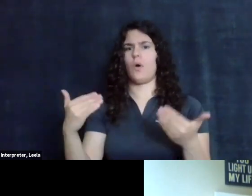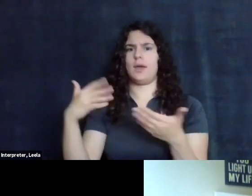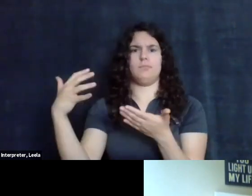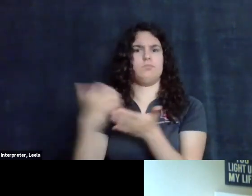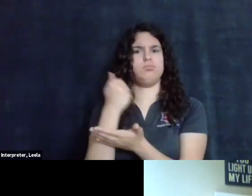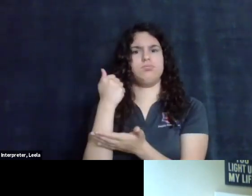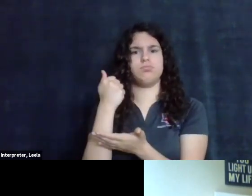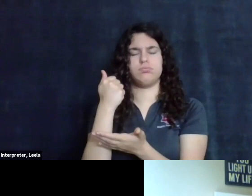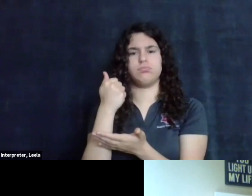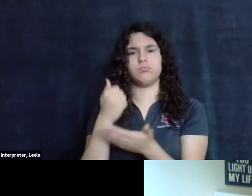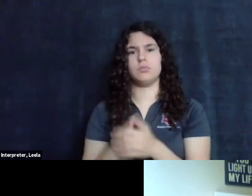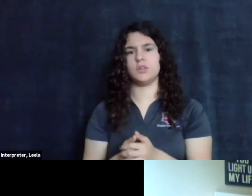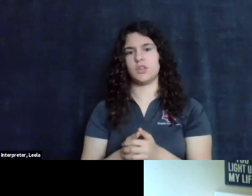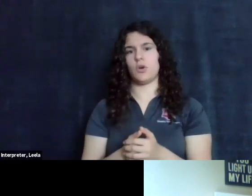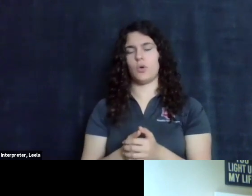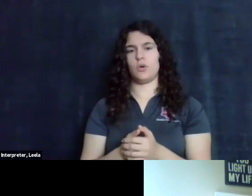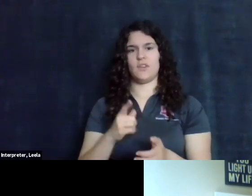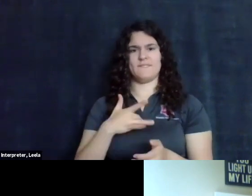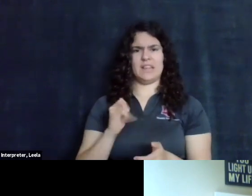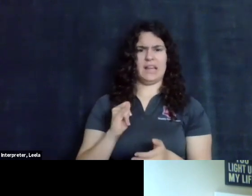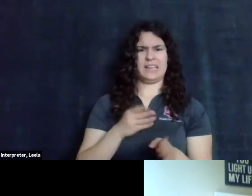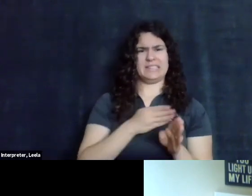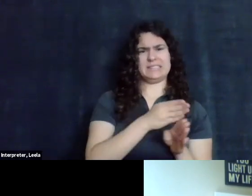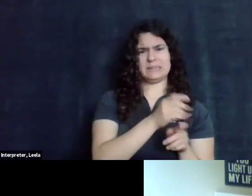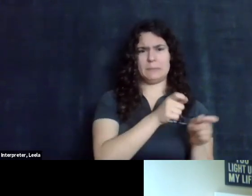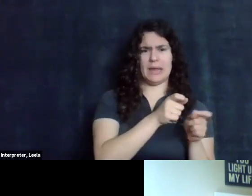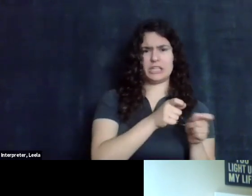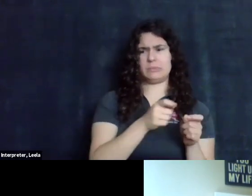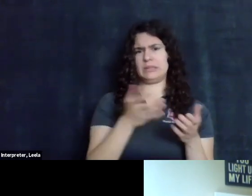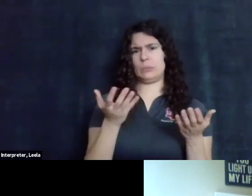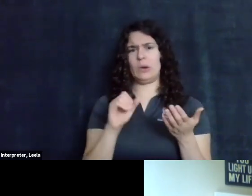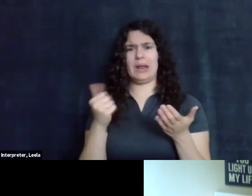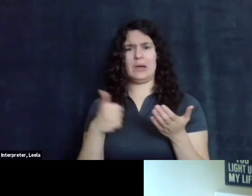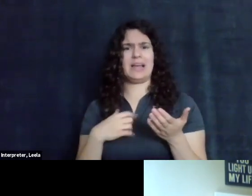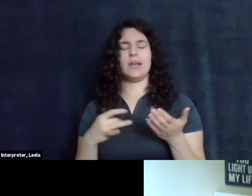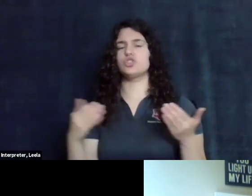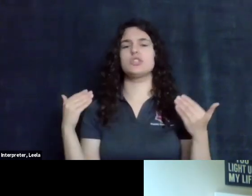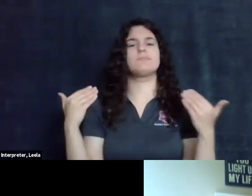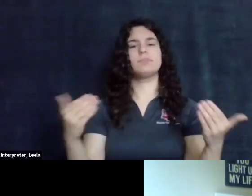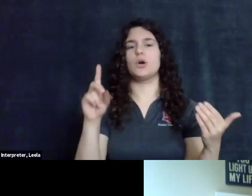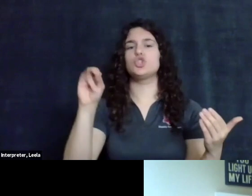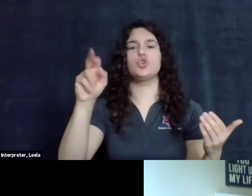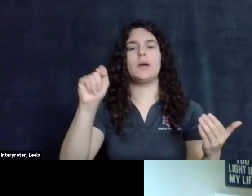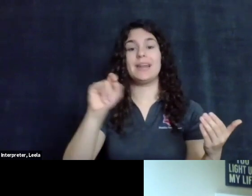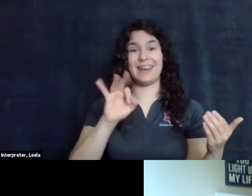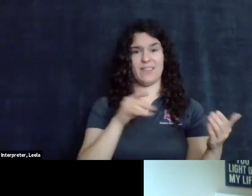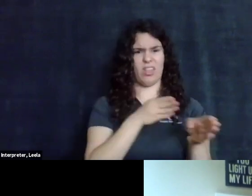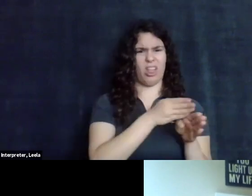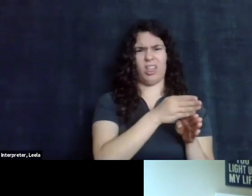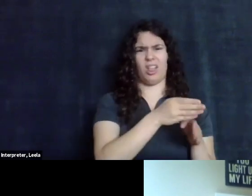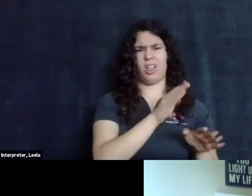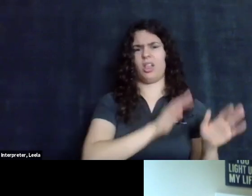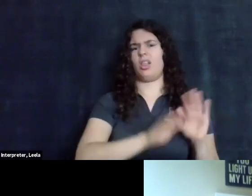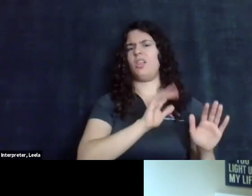is management right for me or is something else right for me? Take the leap, and if you don't like something, there's always enough time to